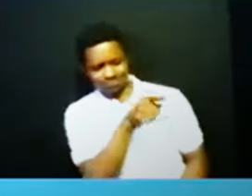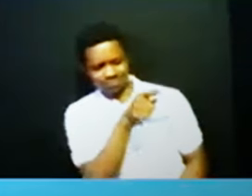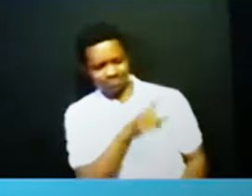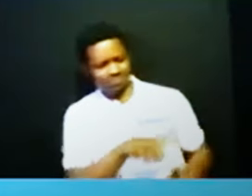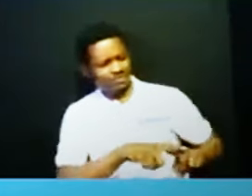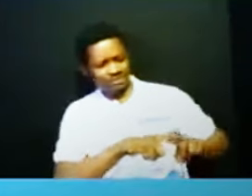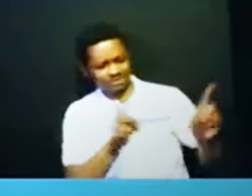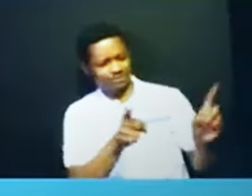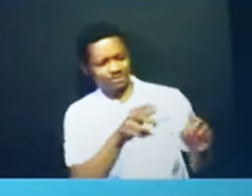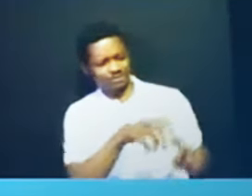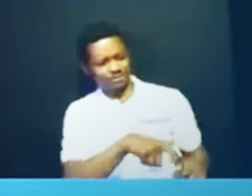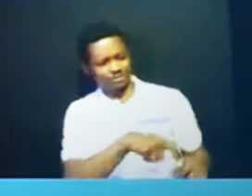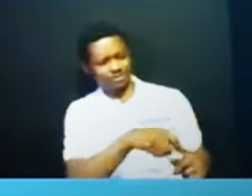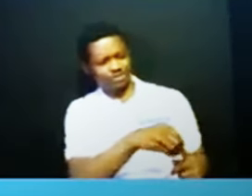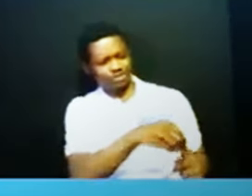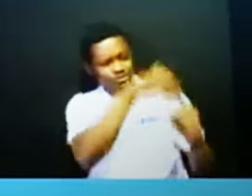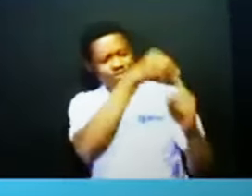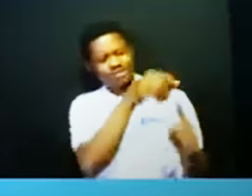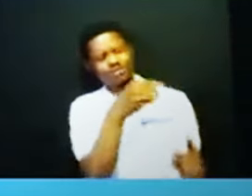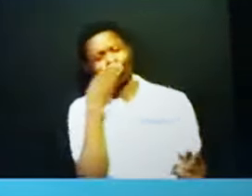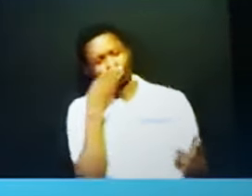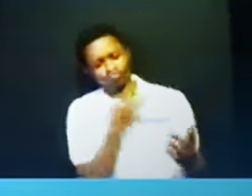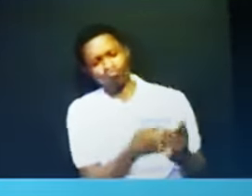We have